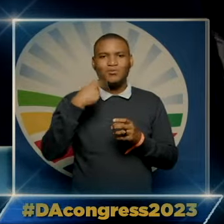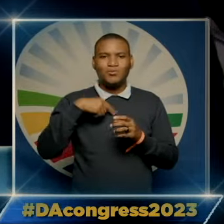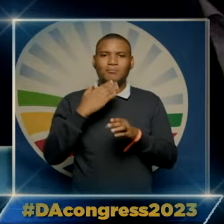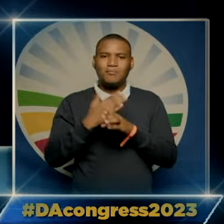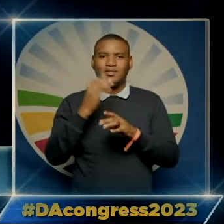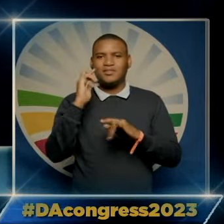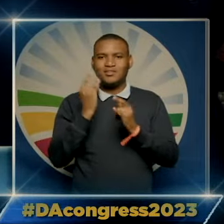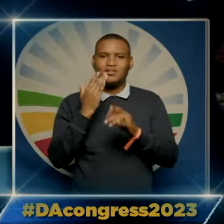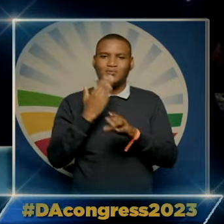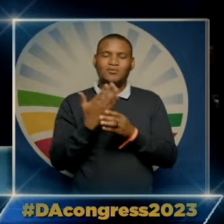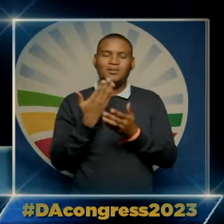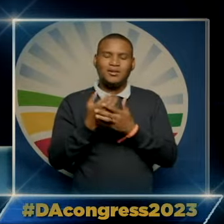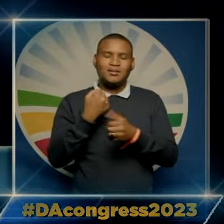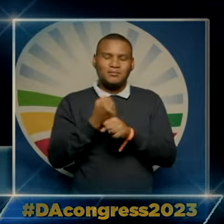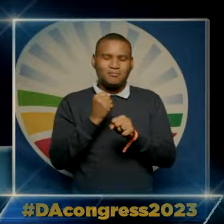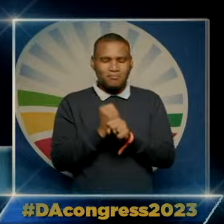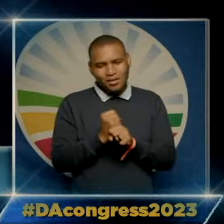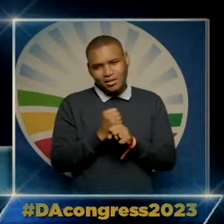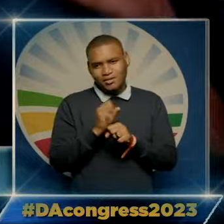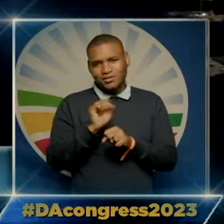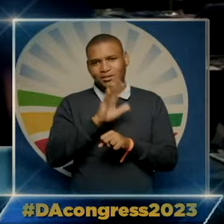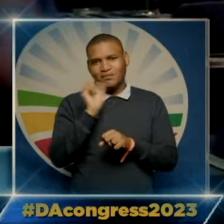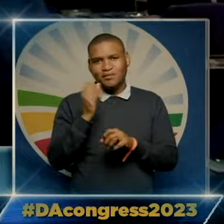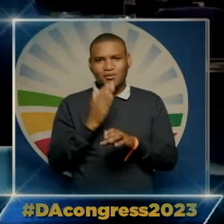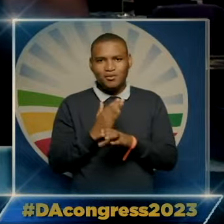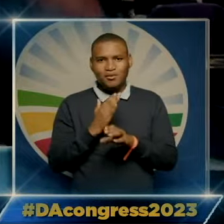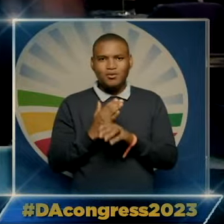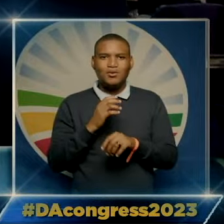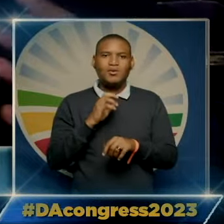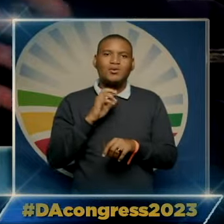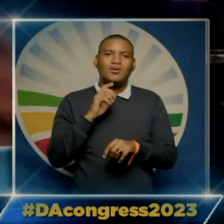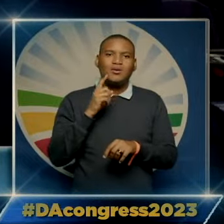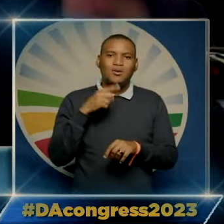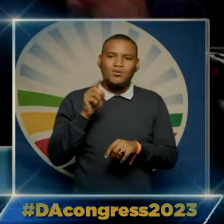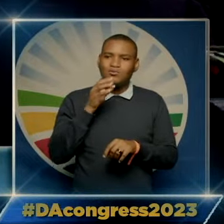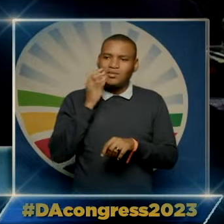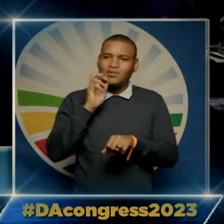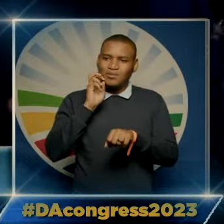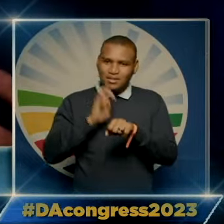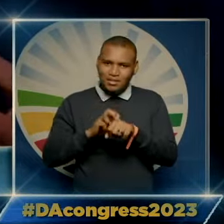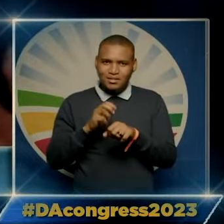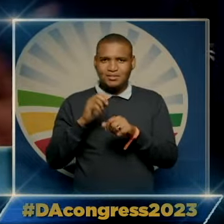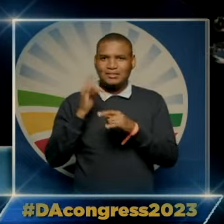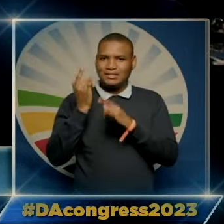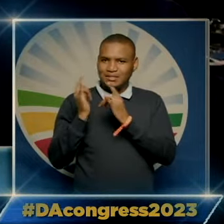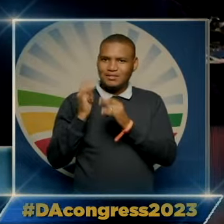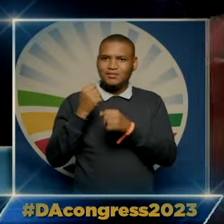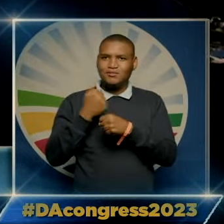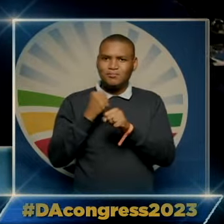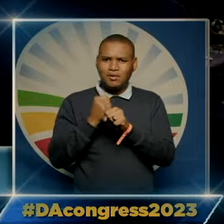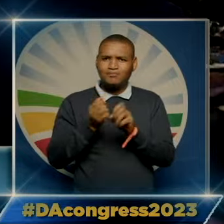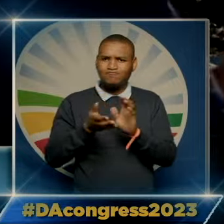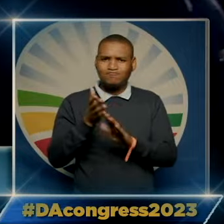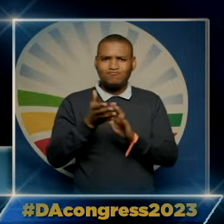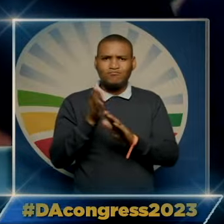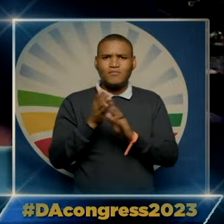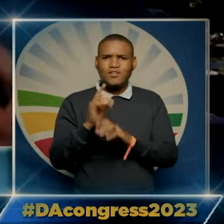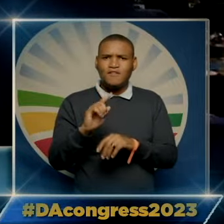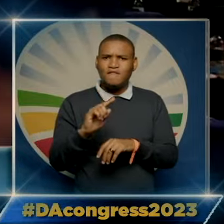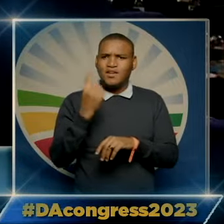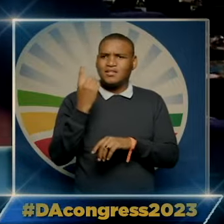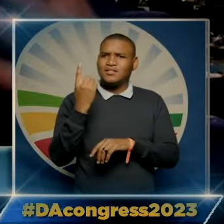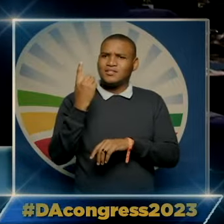make South Africa work. Now, you're 100% correct. We need to get the capital city up and running. In your first 100 days in